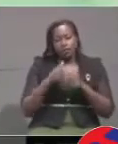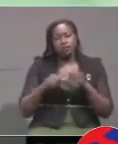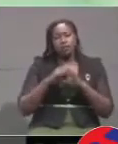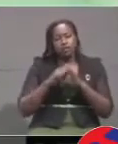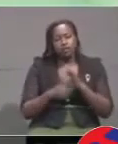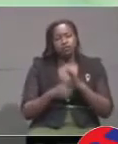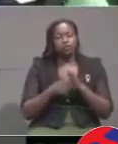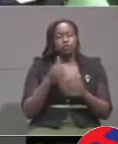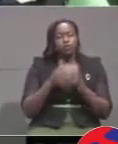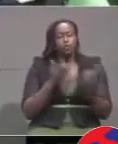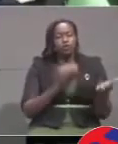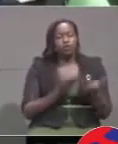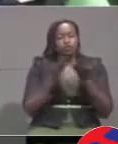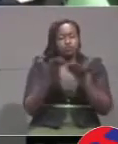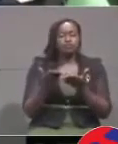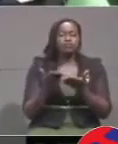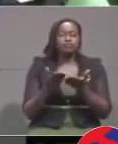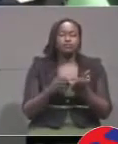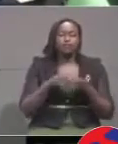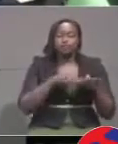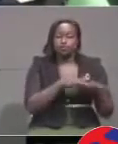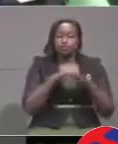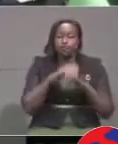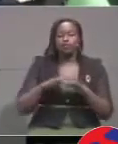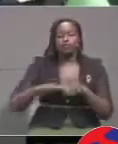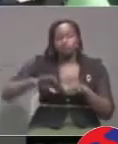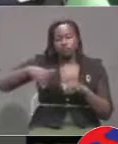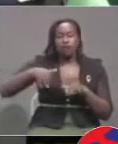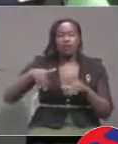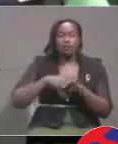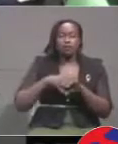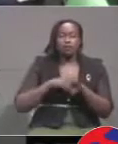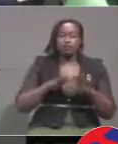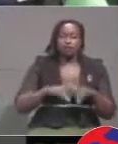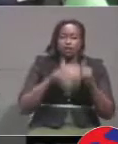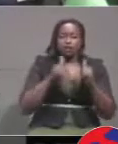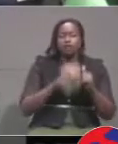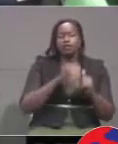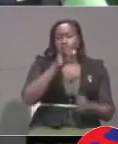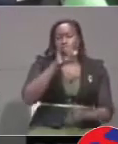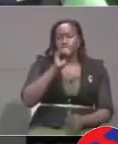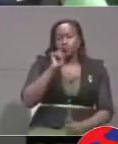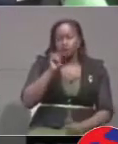Afrabulo jinyo two. My question is COVID-19 back?